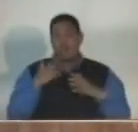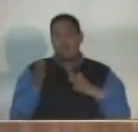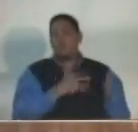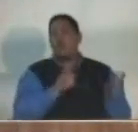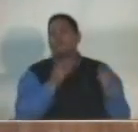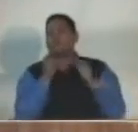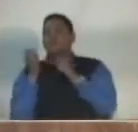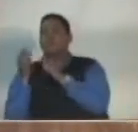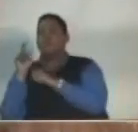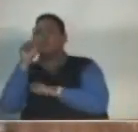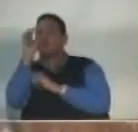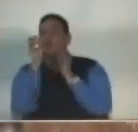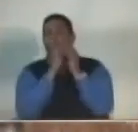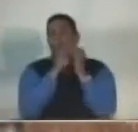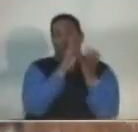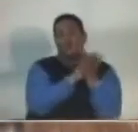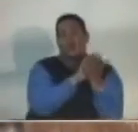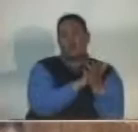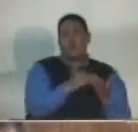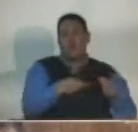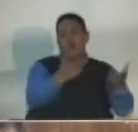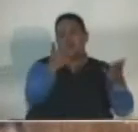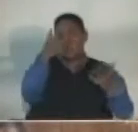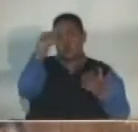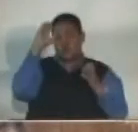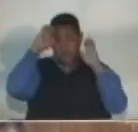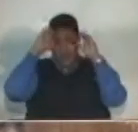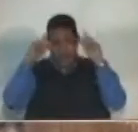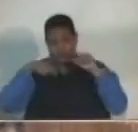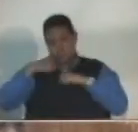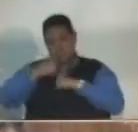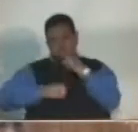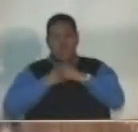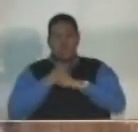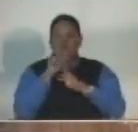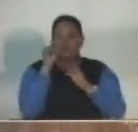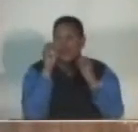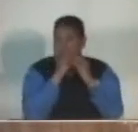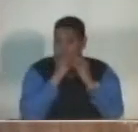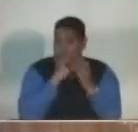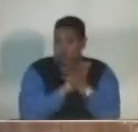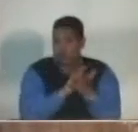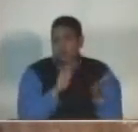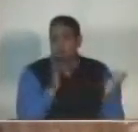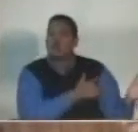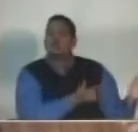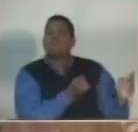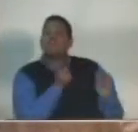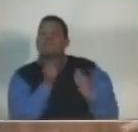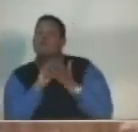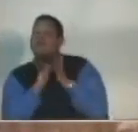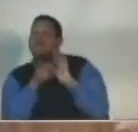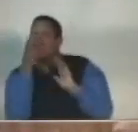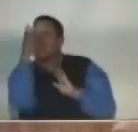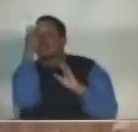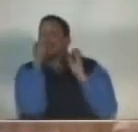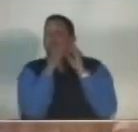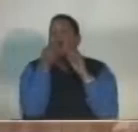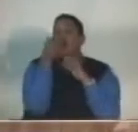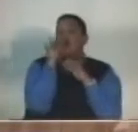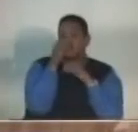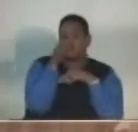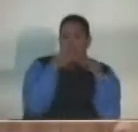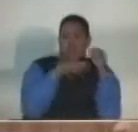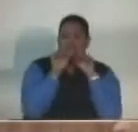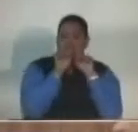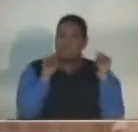least 20 more schools offering secondary education this year. 20 more. That will leave 18 more high schools on SHIFT, and